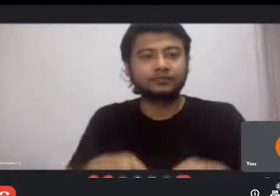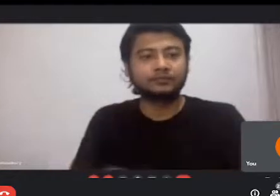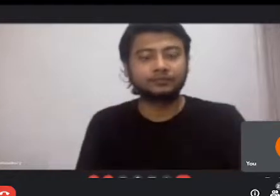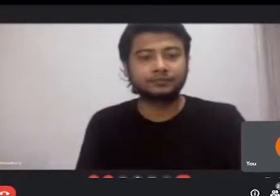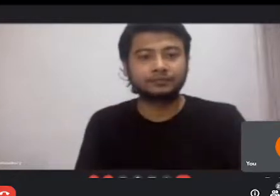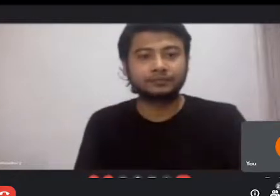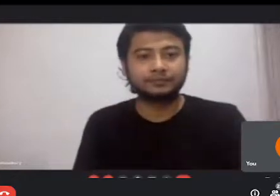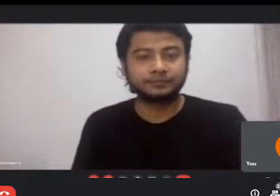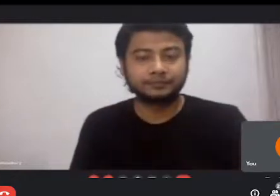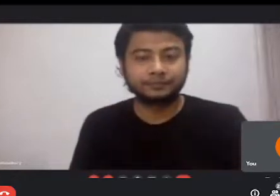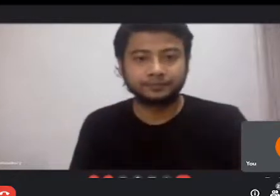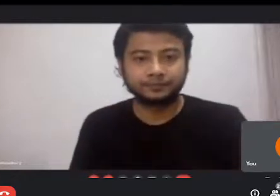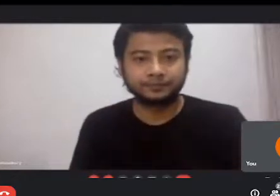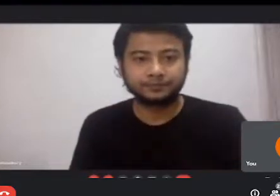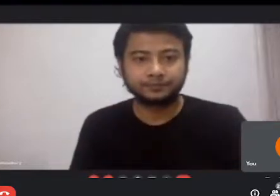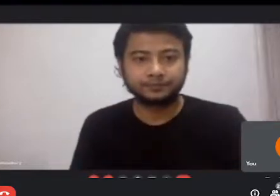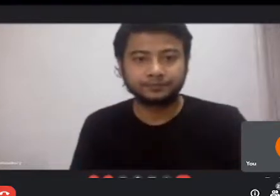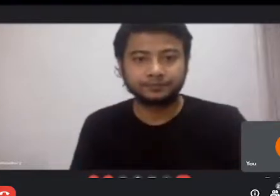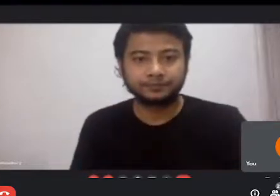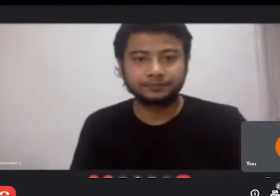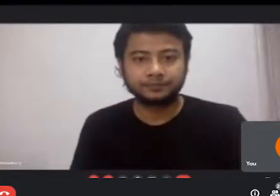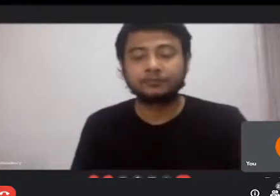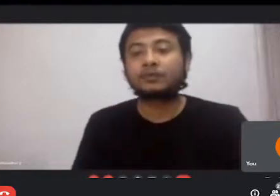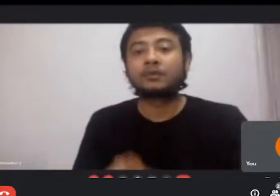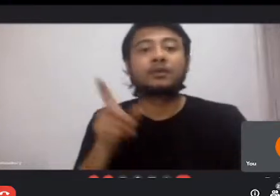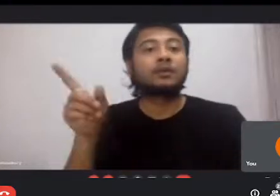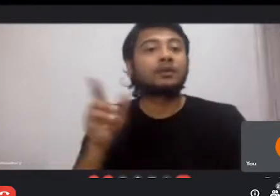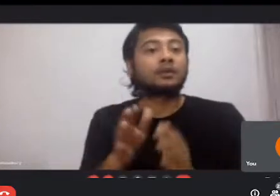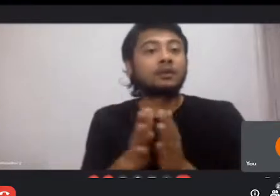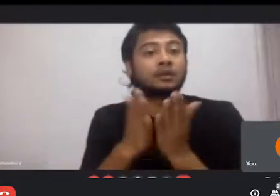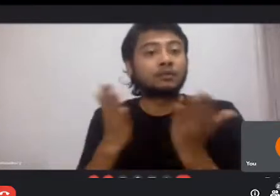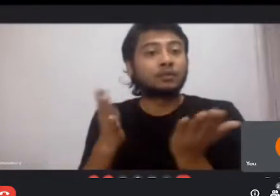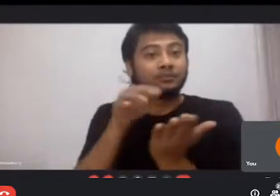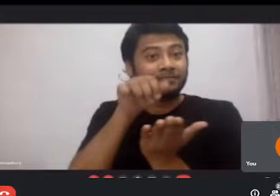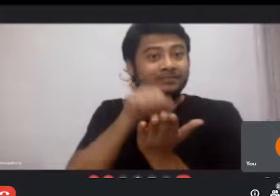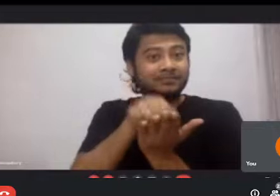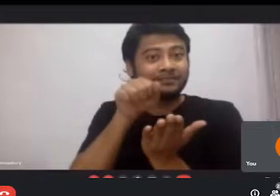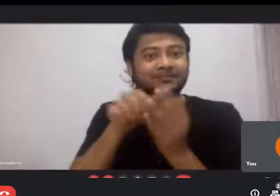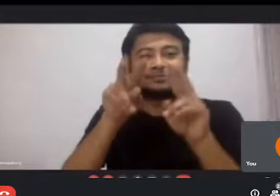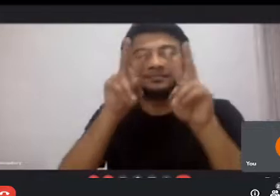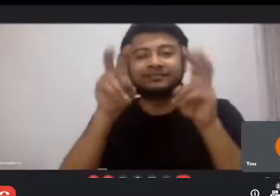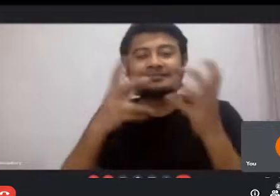The title is Read, Write Easy.